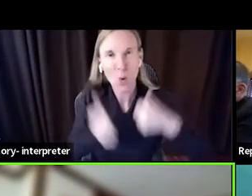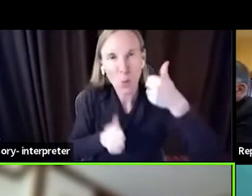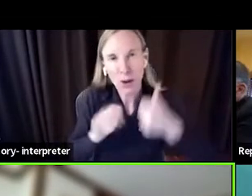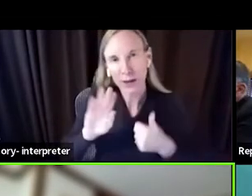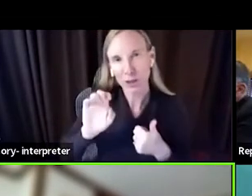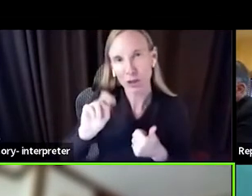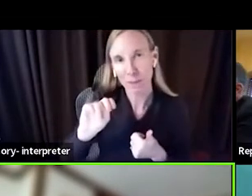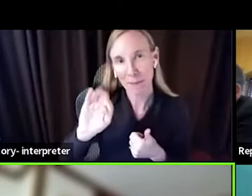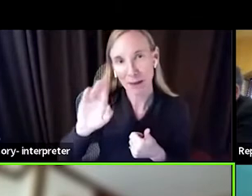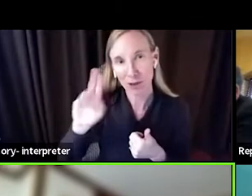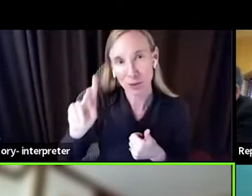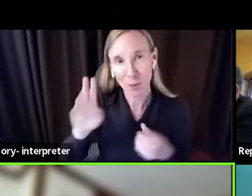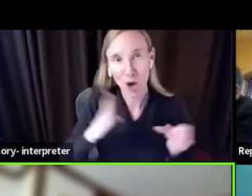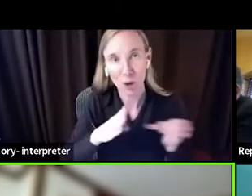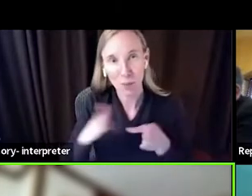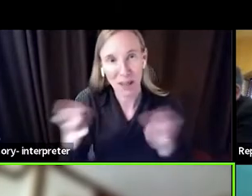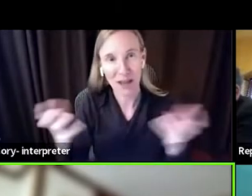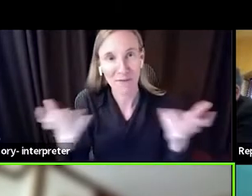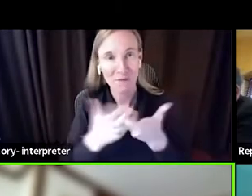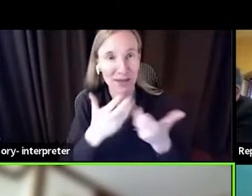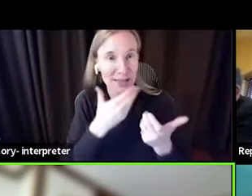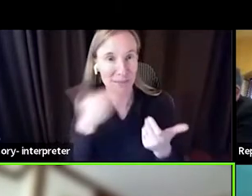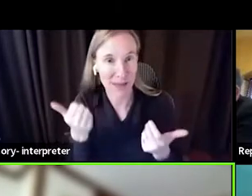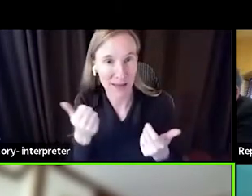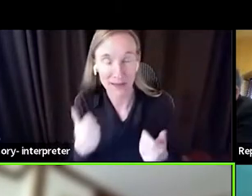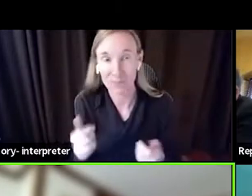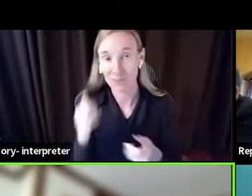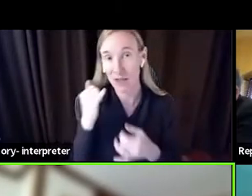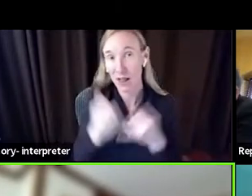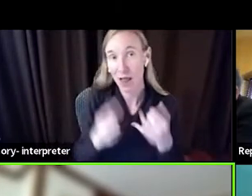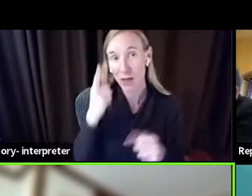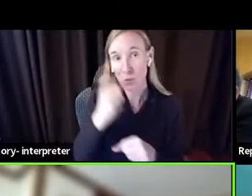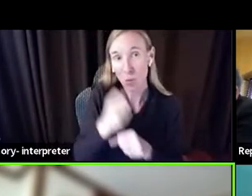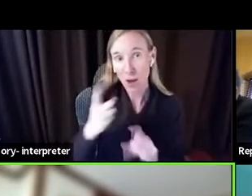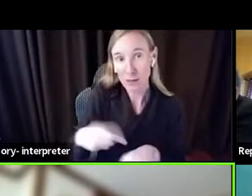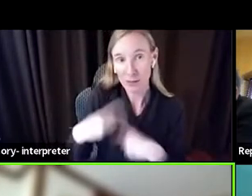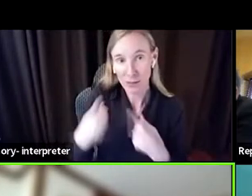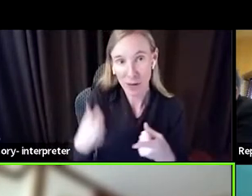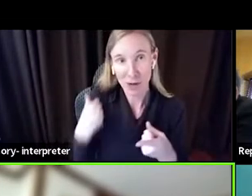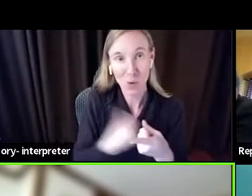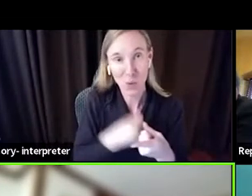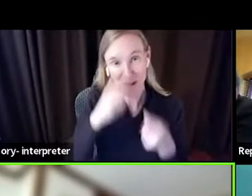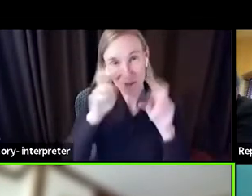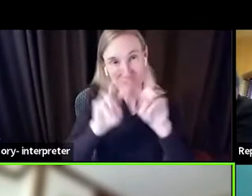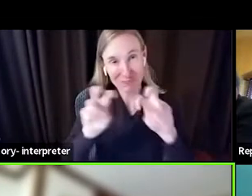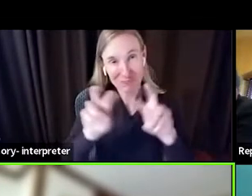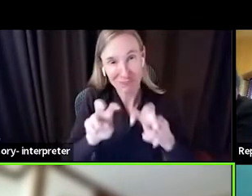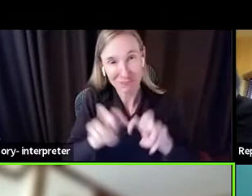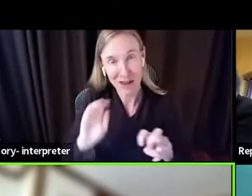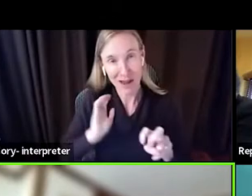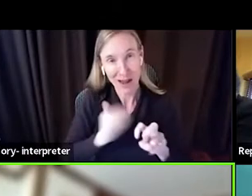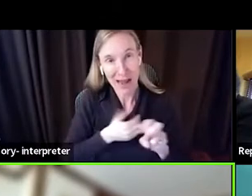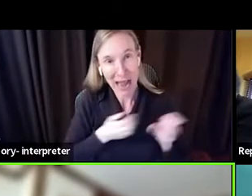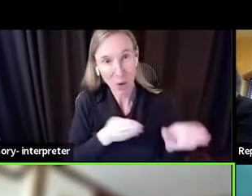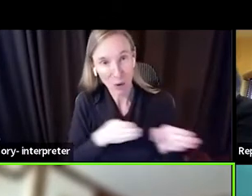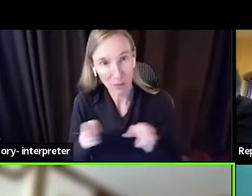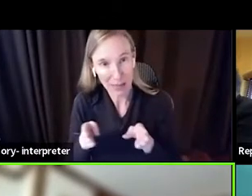year is looking at the existing benchmark plan and evaluating gaps and areas where we might want to